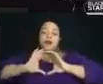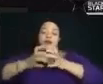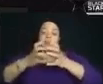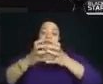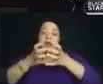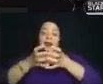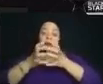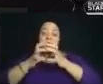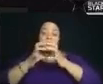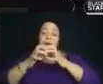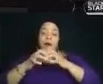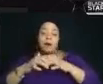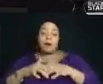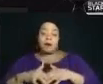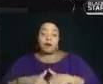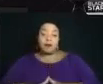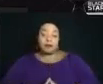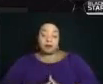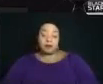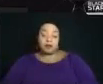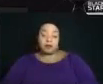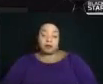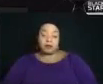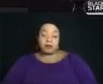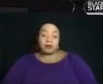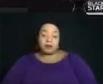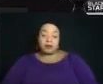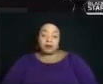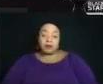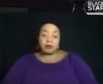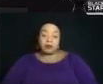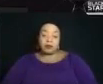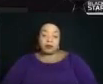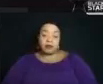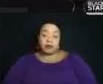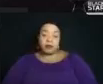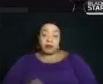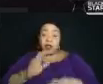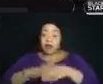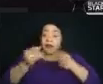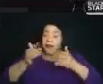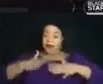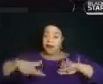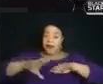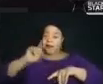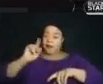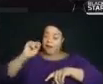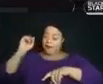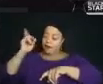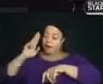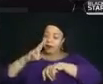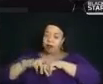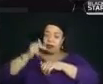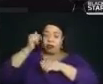First Nation brothers and sisters lived free, we come here from every